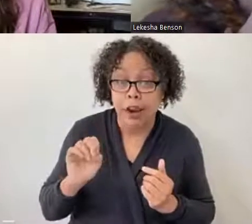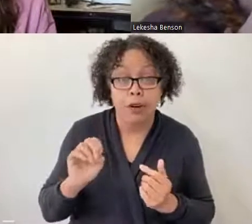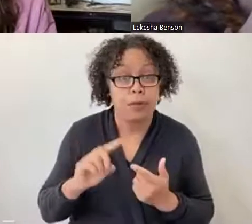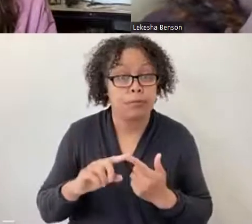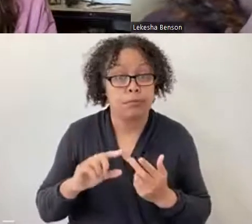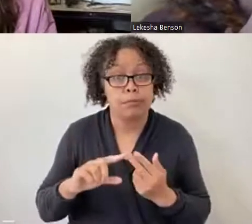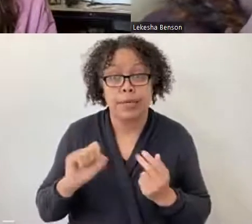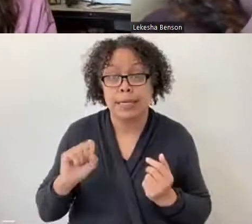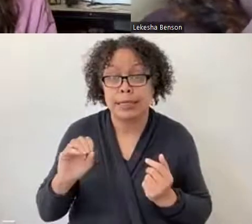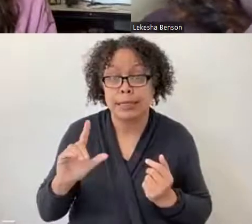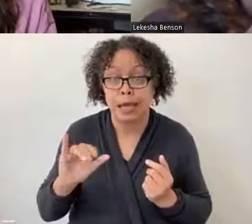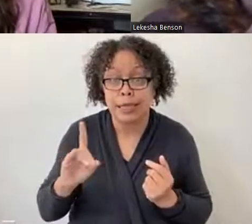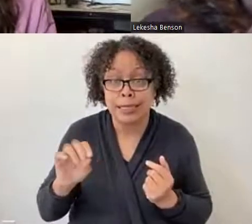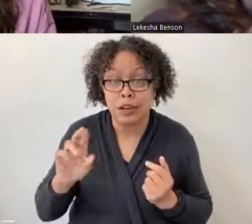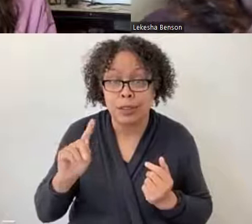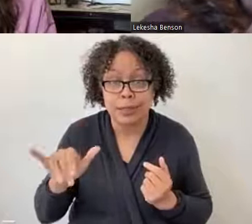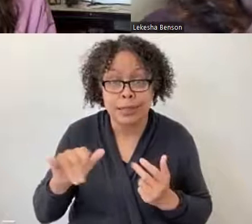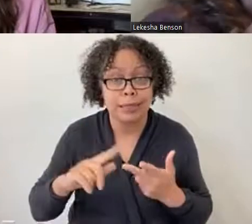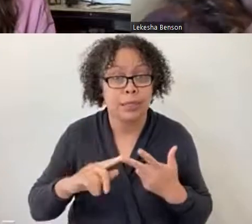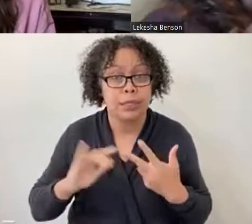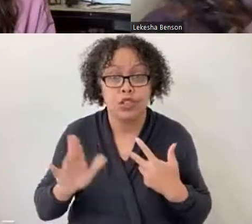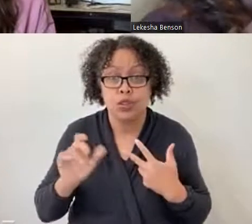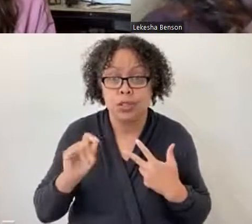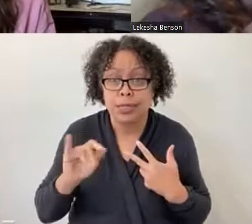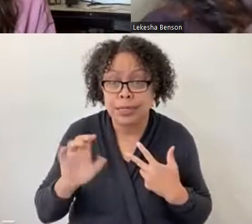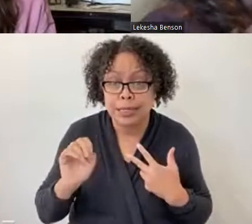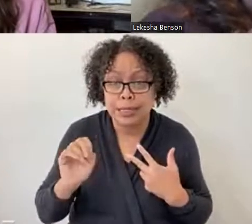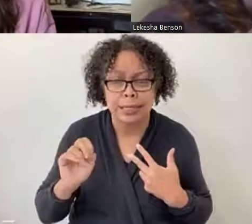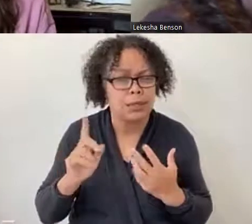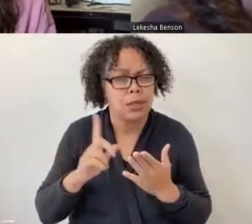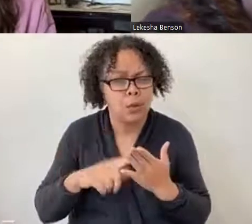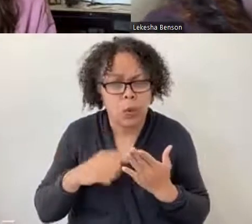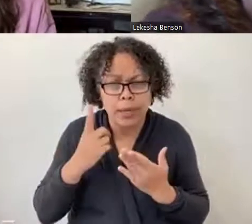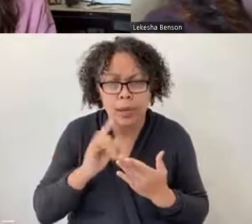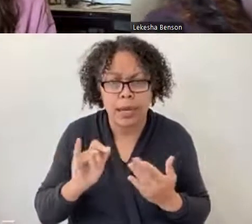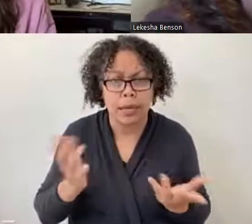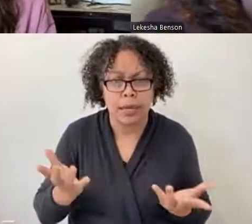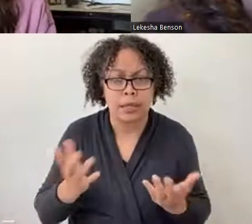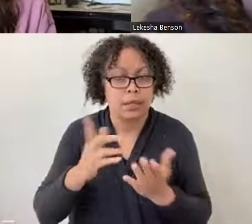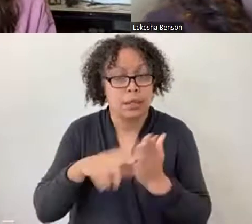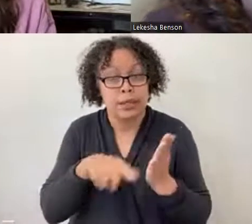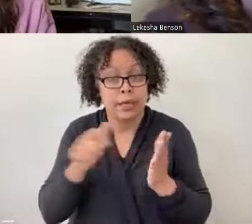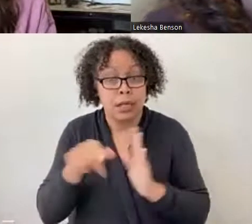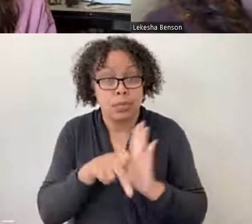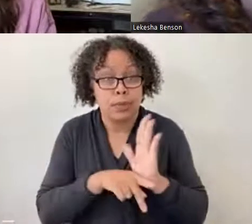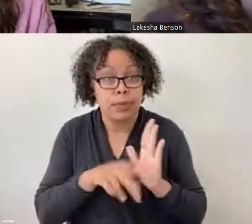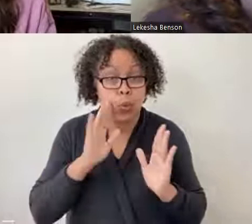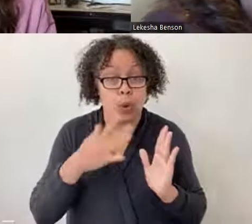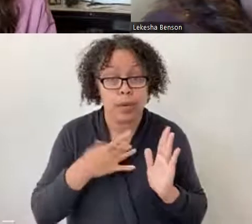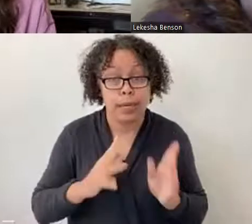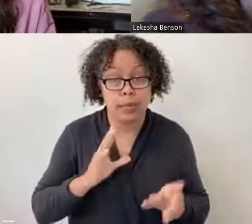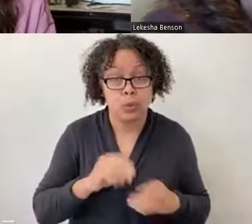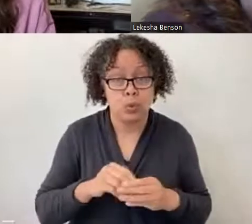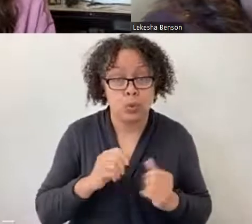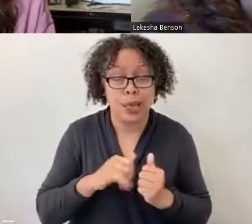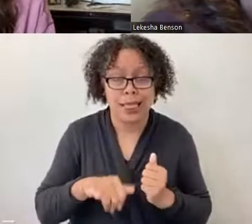does that actually look like in practice? And then what other principles might you want to see included as part of that sort of